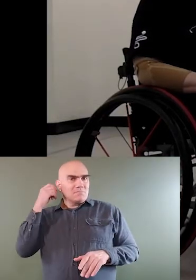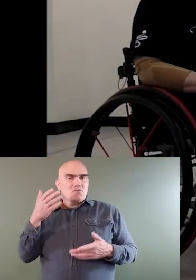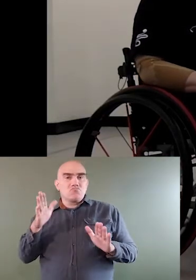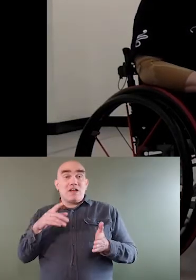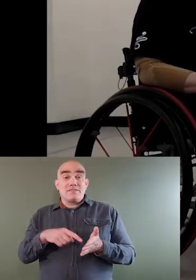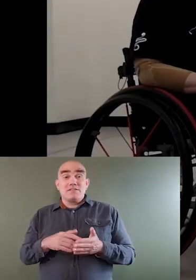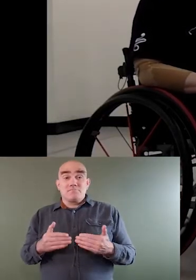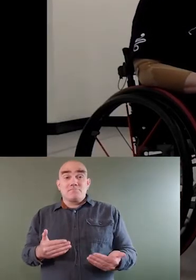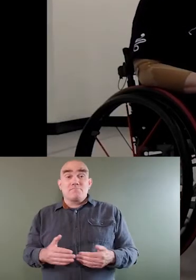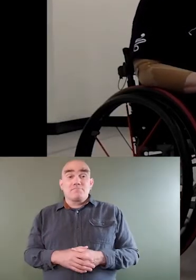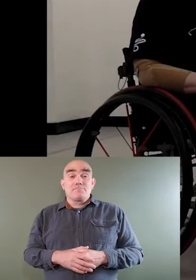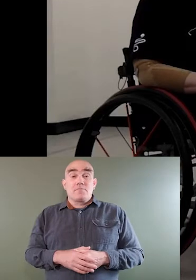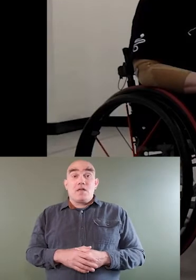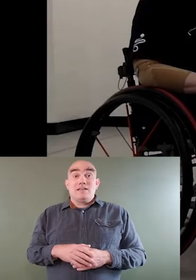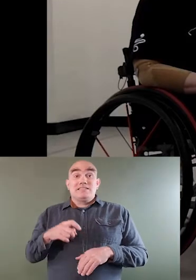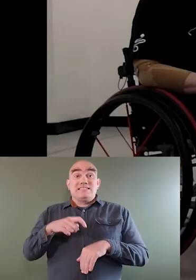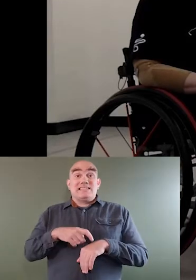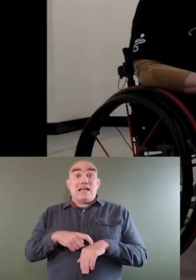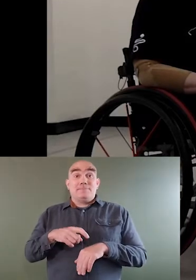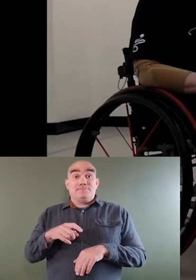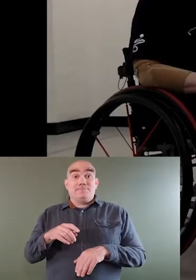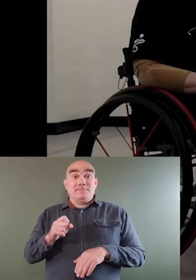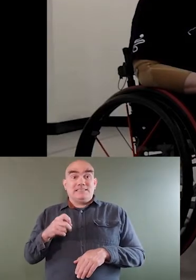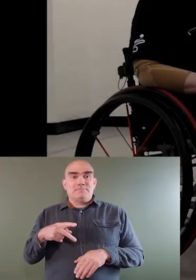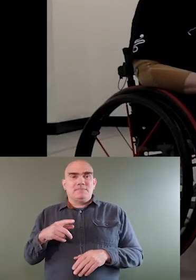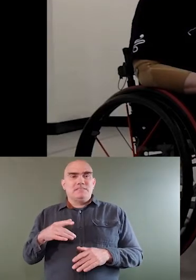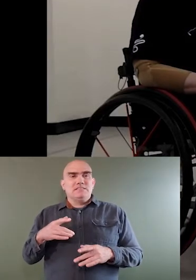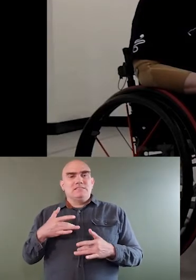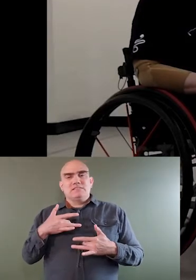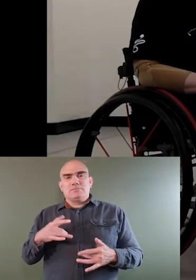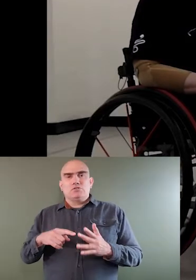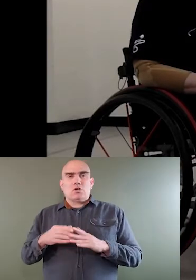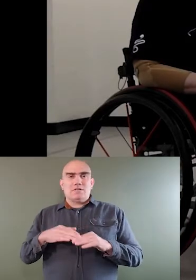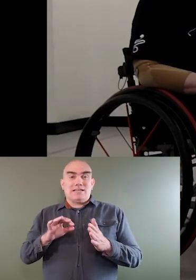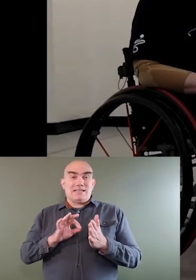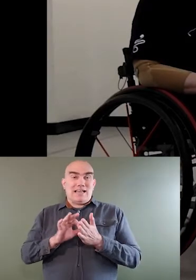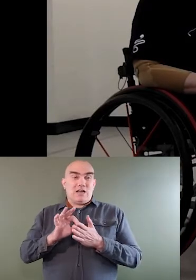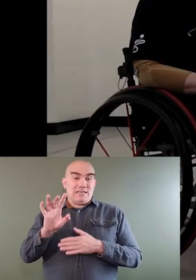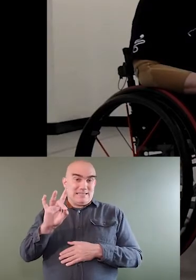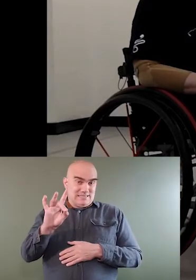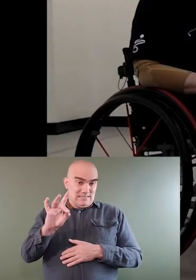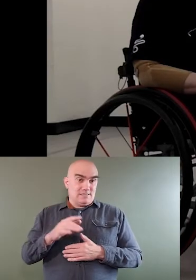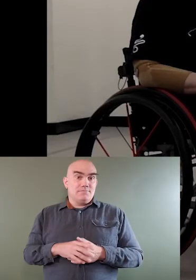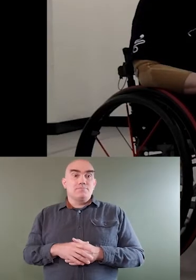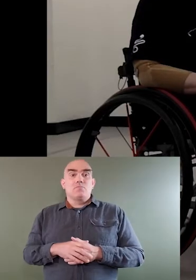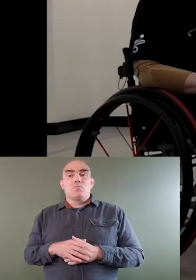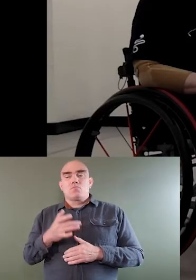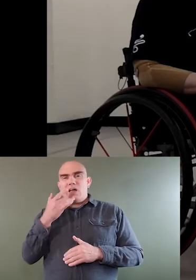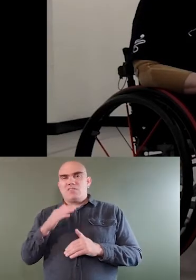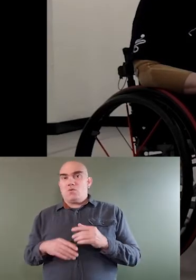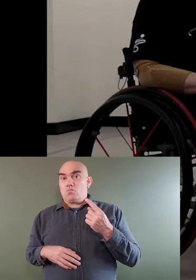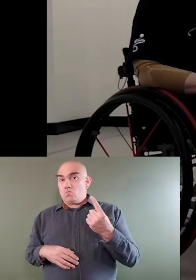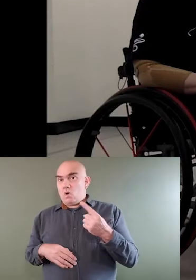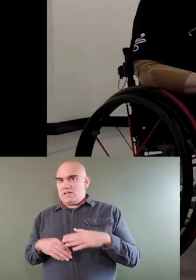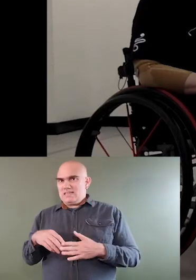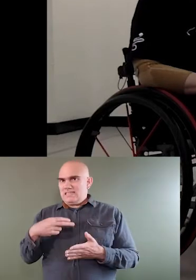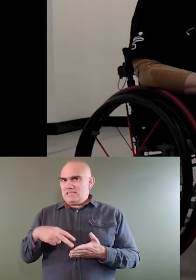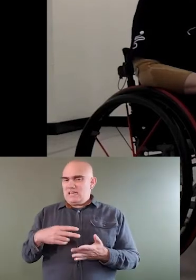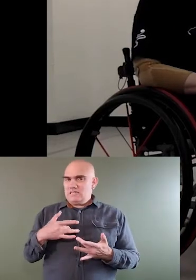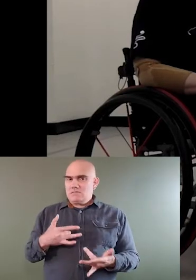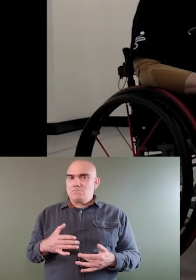try this. A time step typically starts on count 8 rather than the 1 in